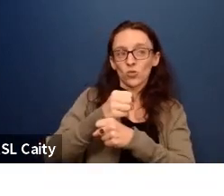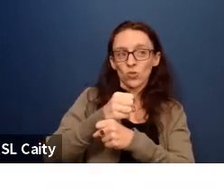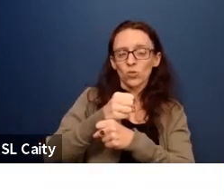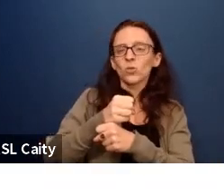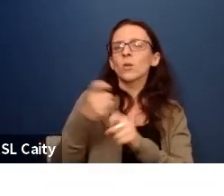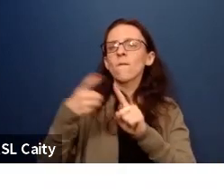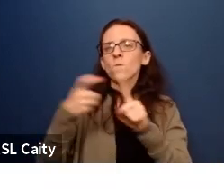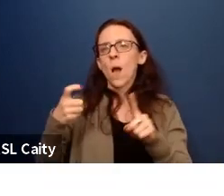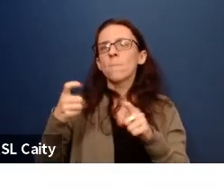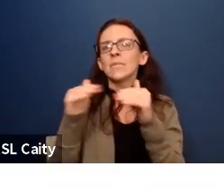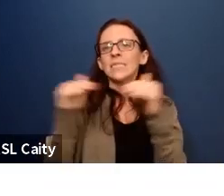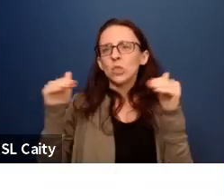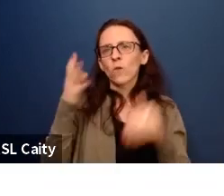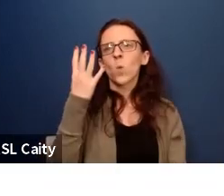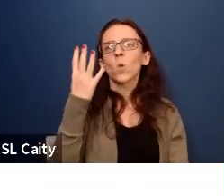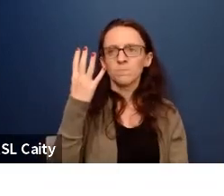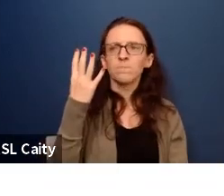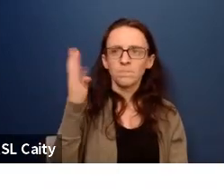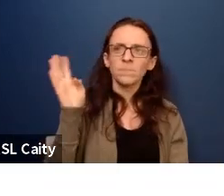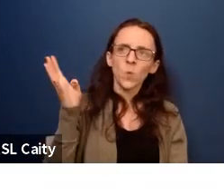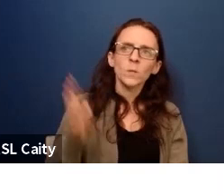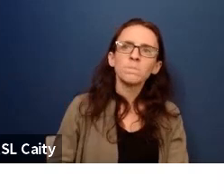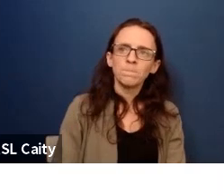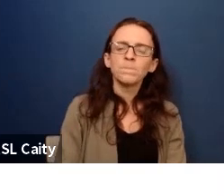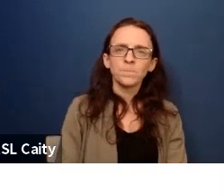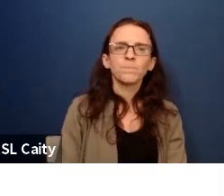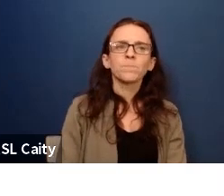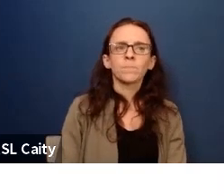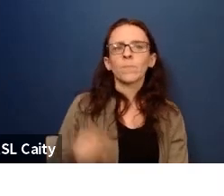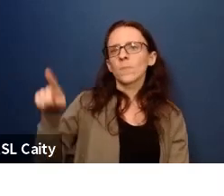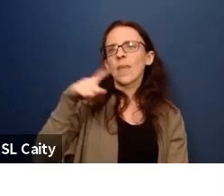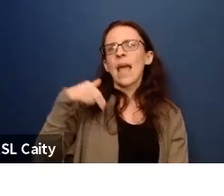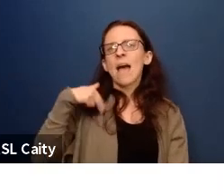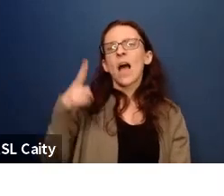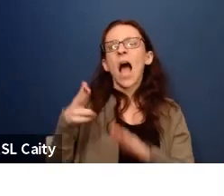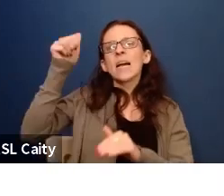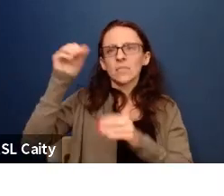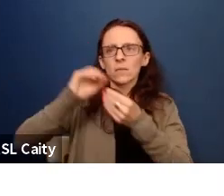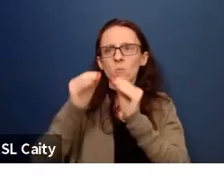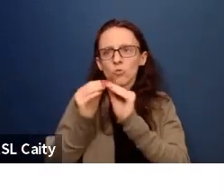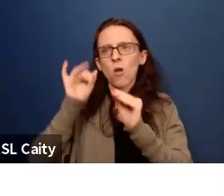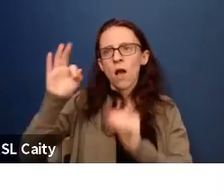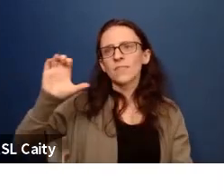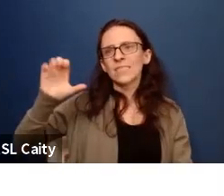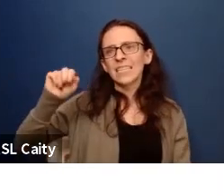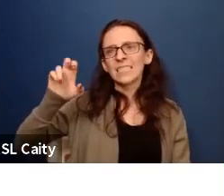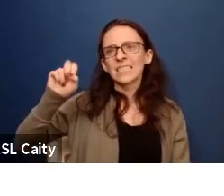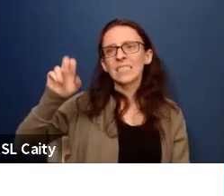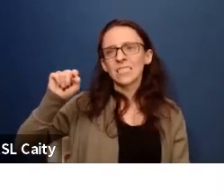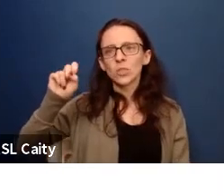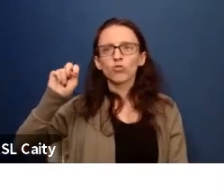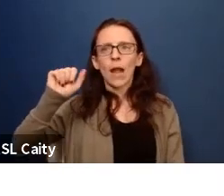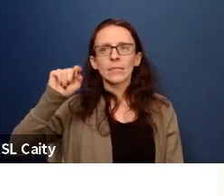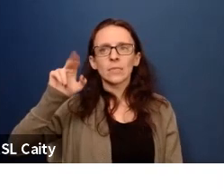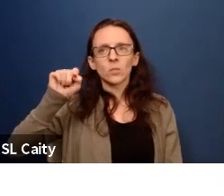from tier 4, which also has the highest number of census tracts. Does this include,